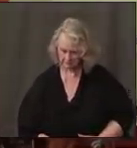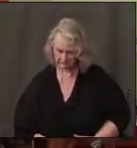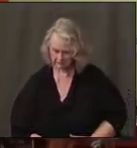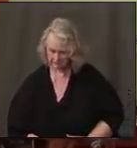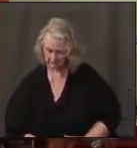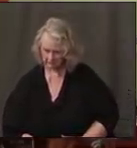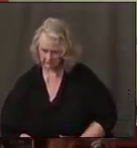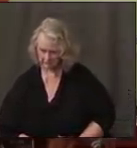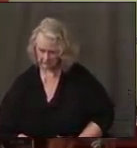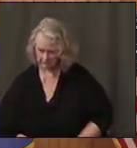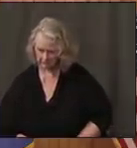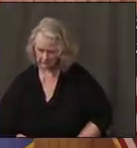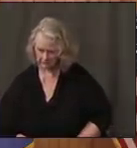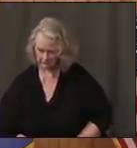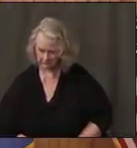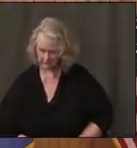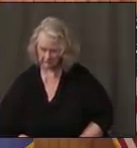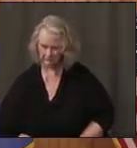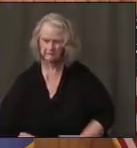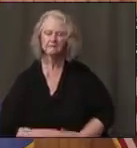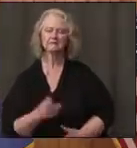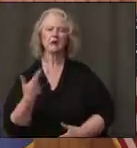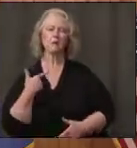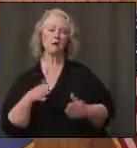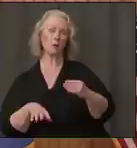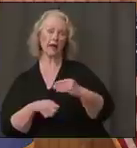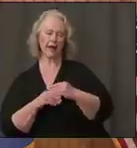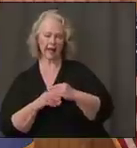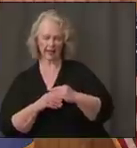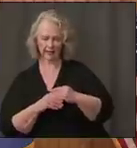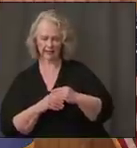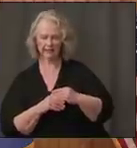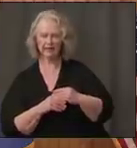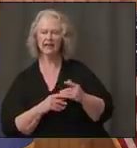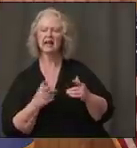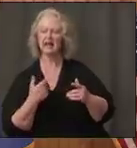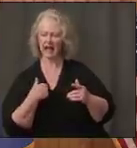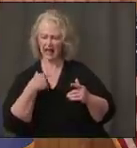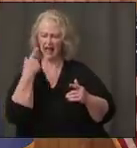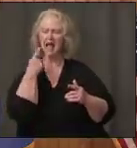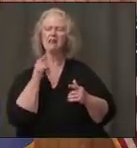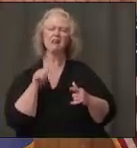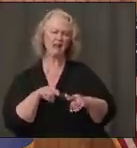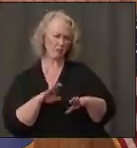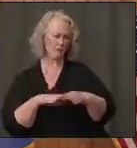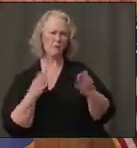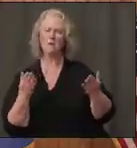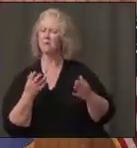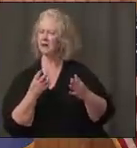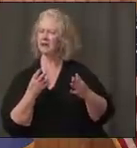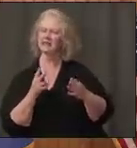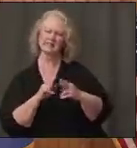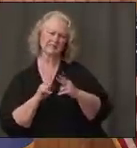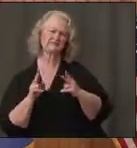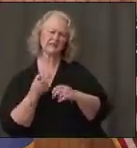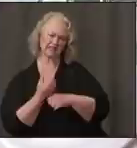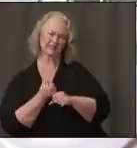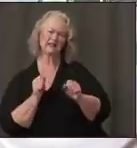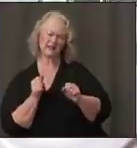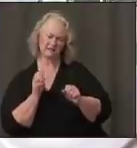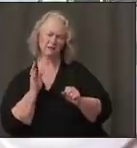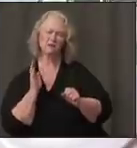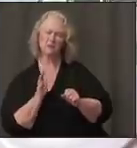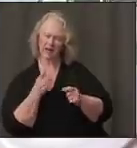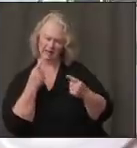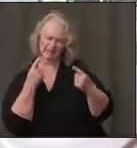sorry. If I could just build on what Zeke said. I think we will reopen successfully. I think the state is being smart and prudent about how we're going